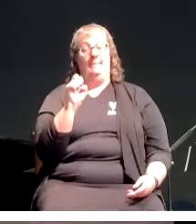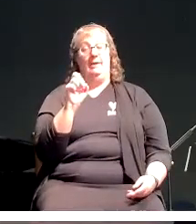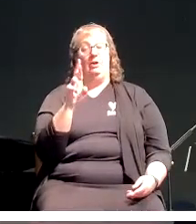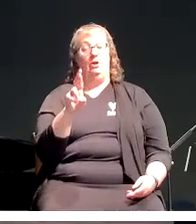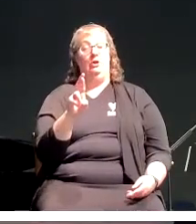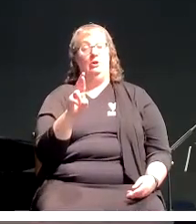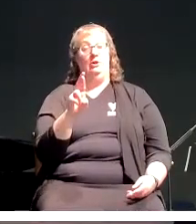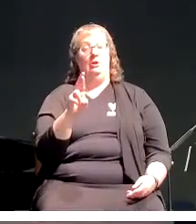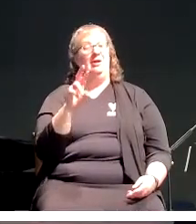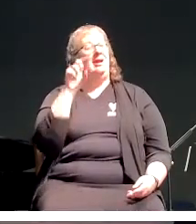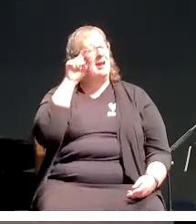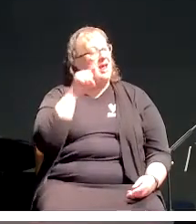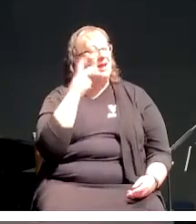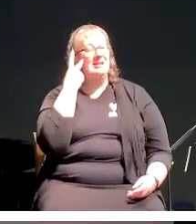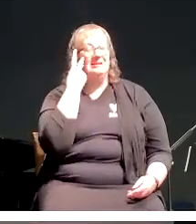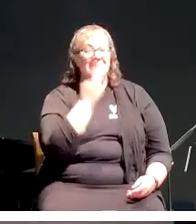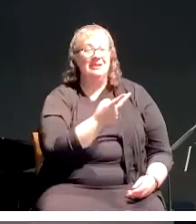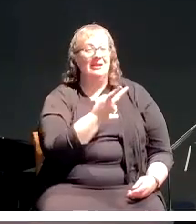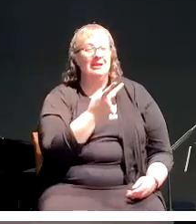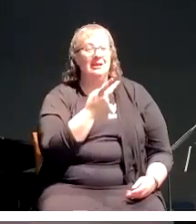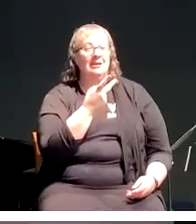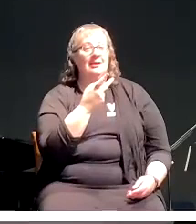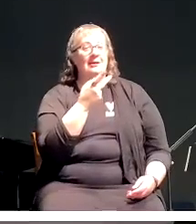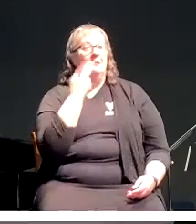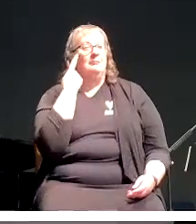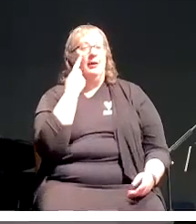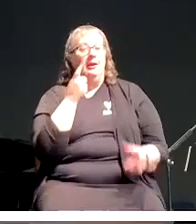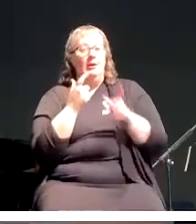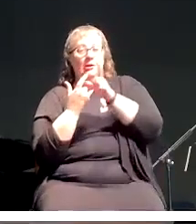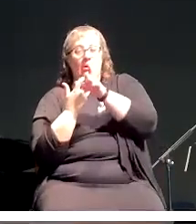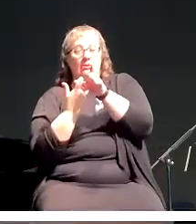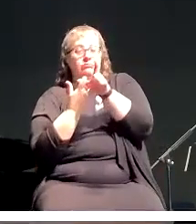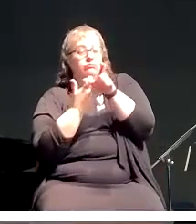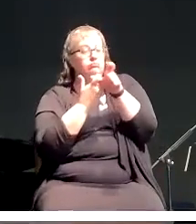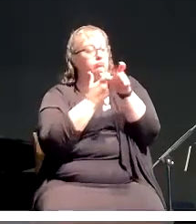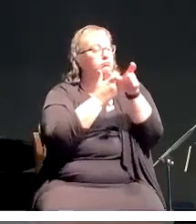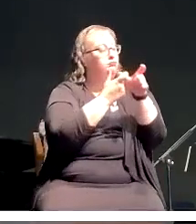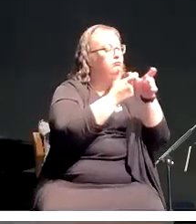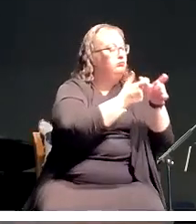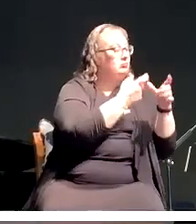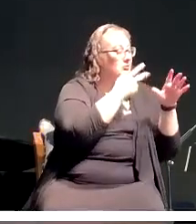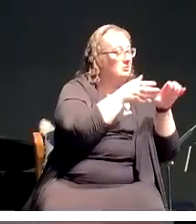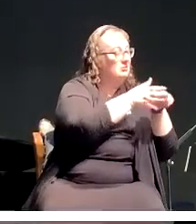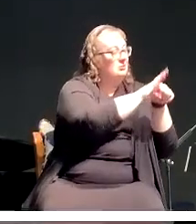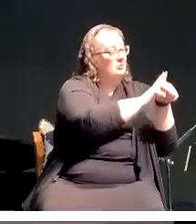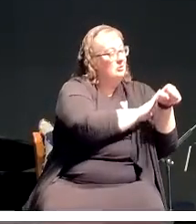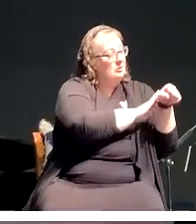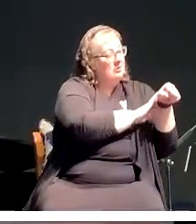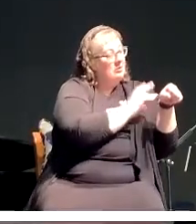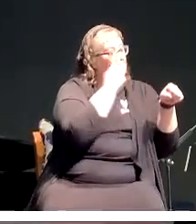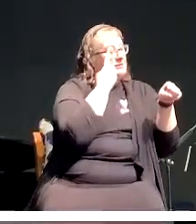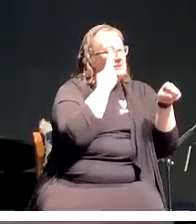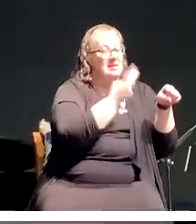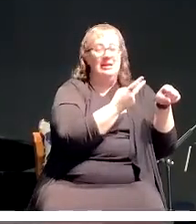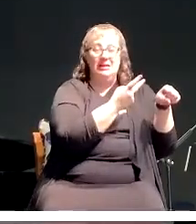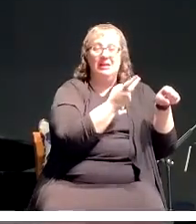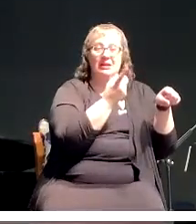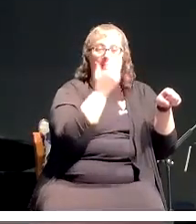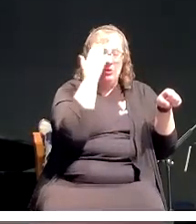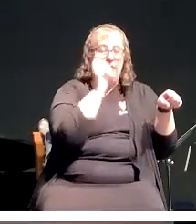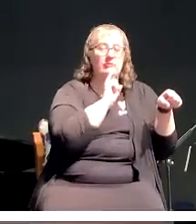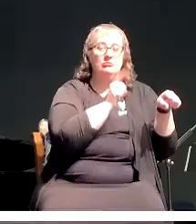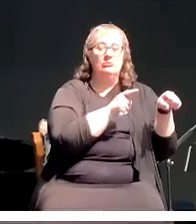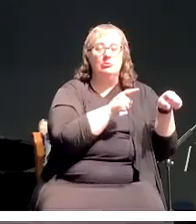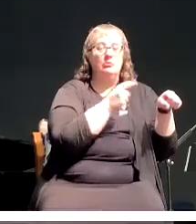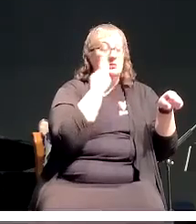had to see. And Peter ran to Jesus' tomb himself. He needed to know if what they said was true. It